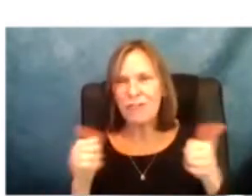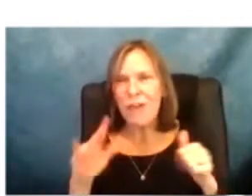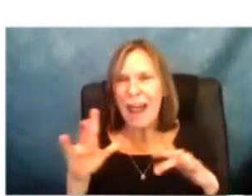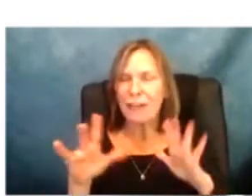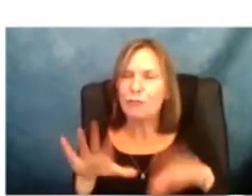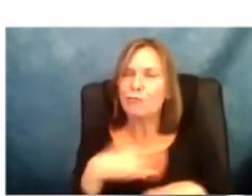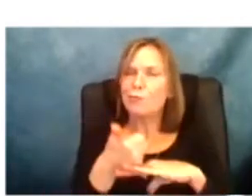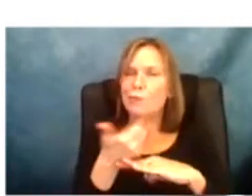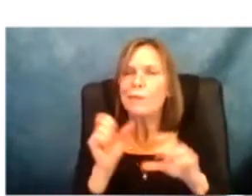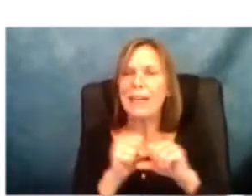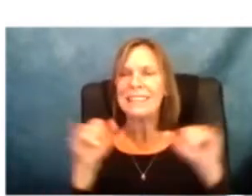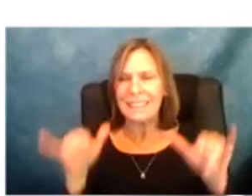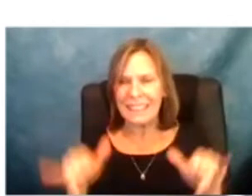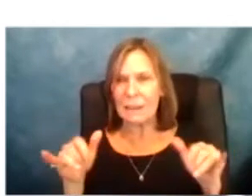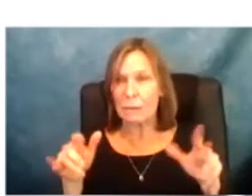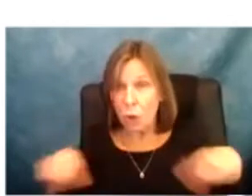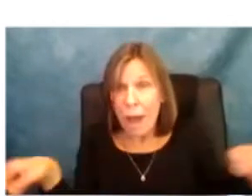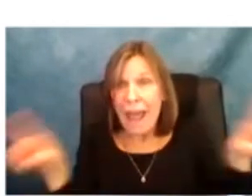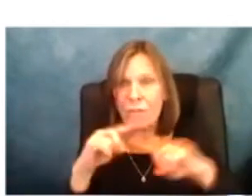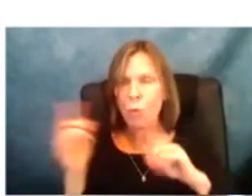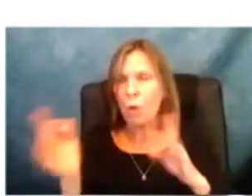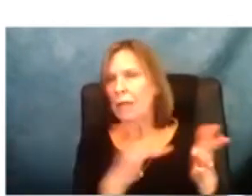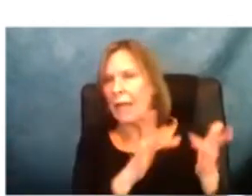system where we can get people in connection with each other.